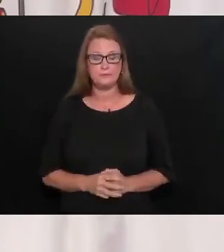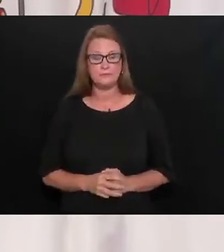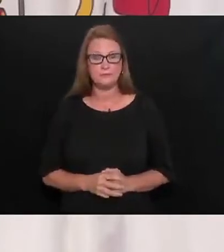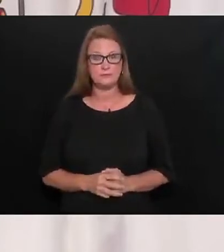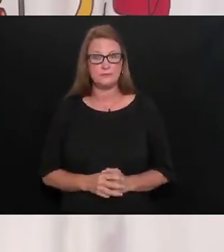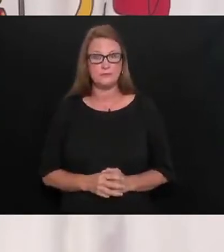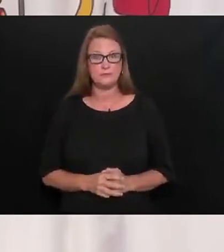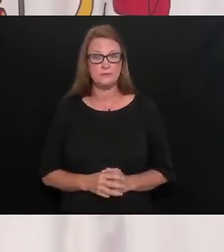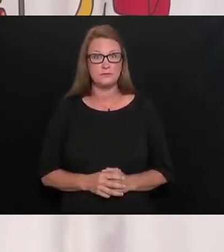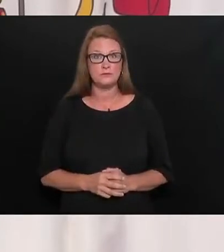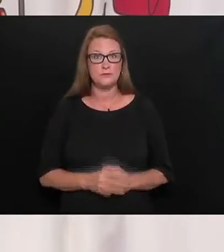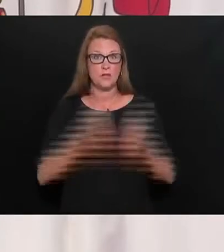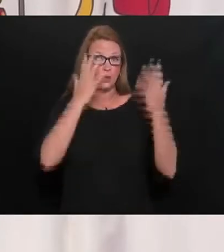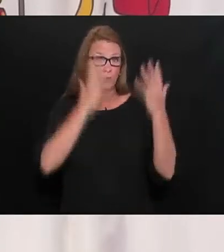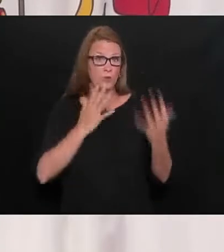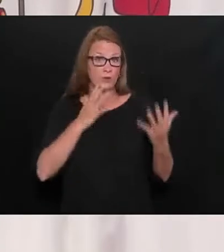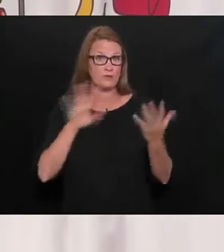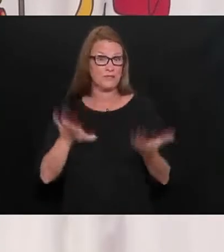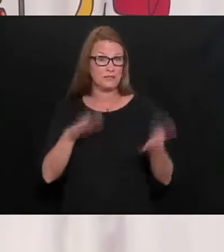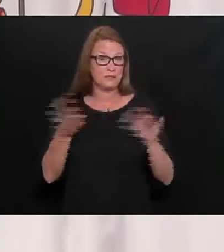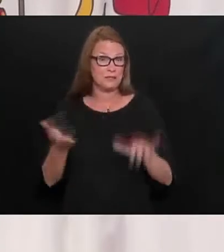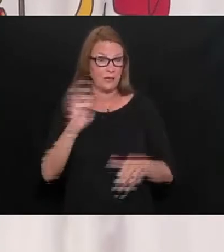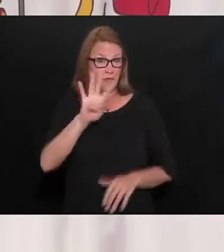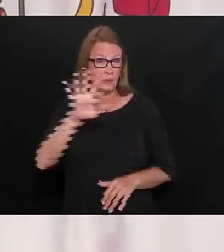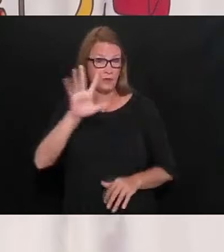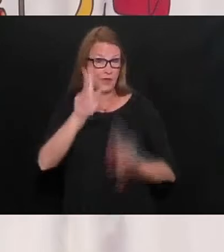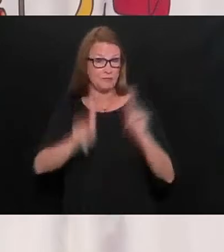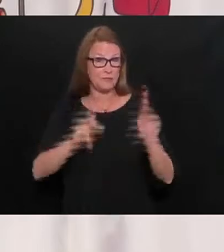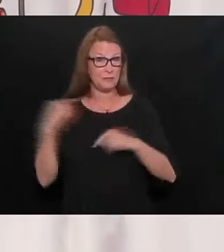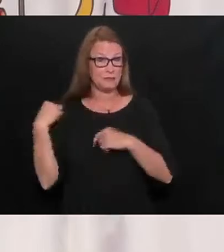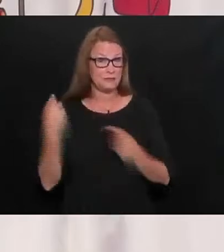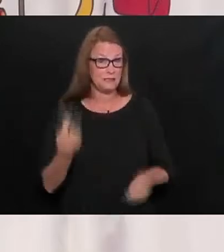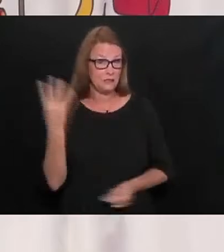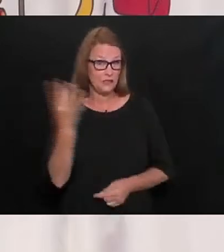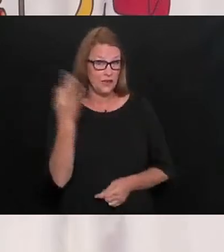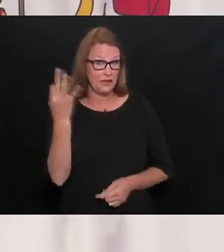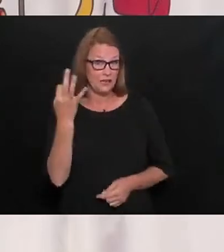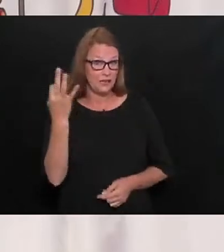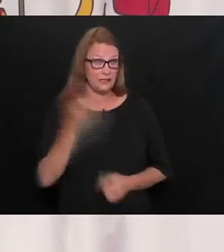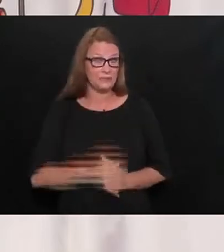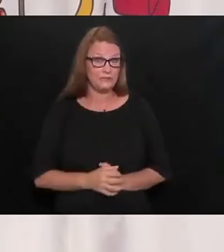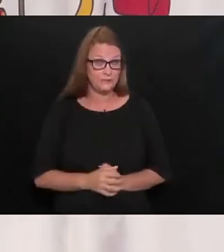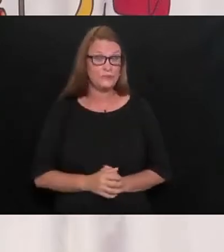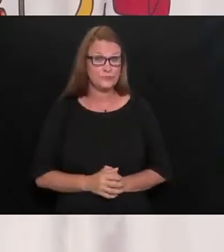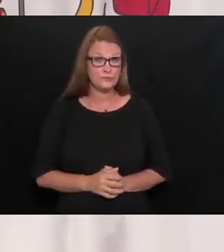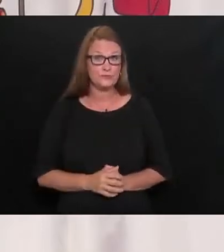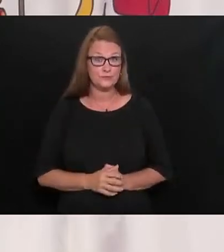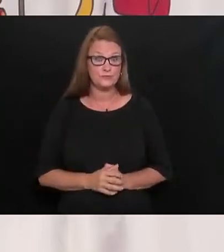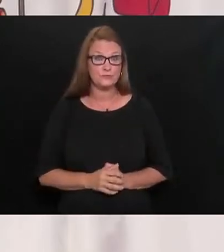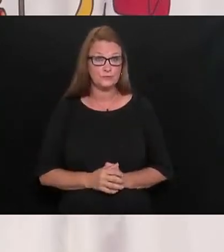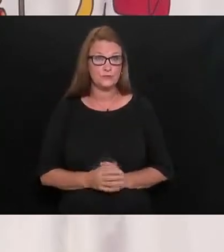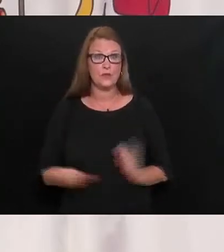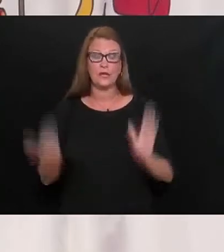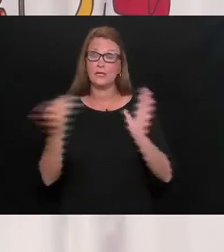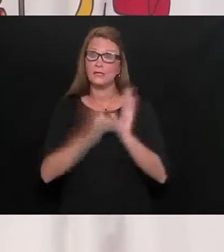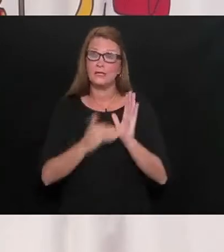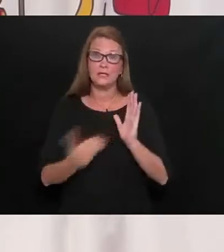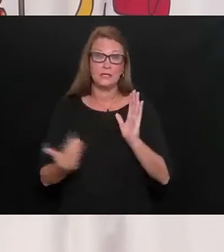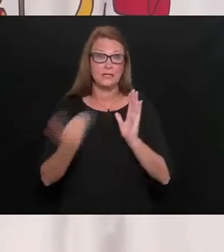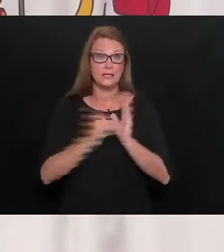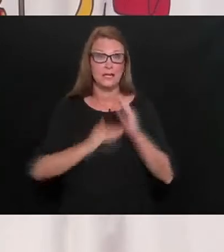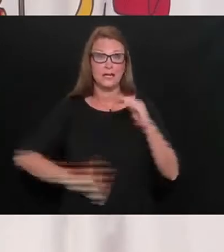regretfully, we've lost another 45 people since Friday, and over and over and over, now we're up